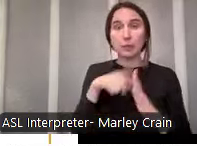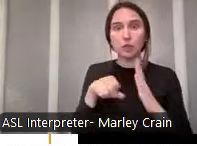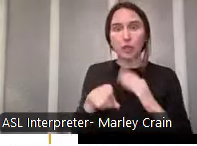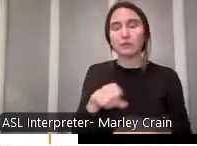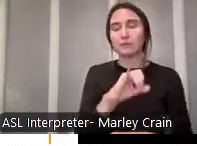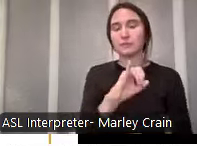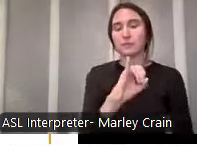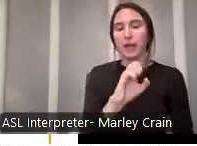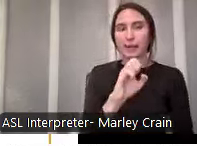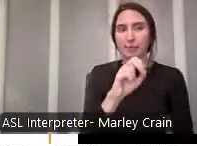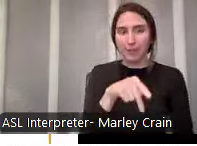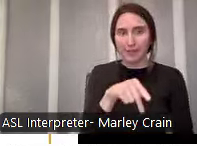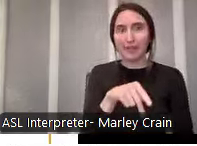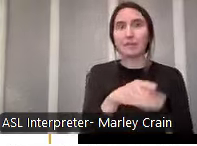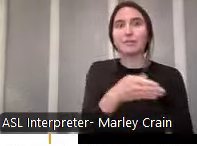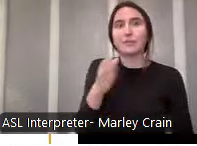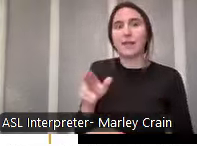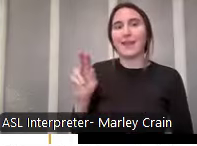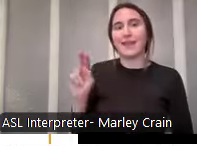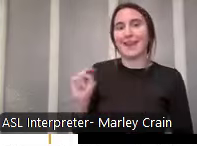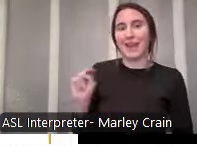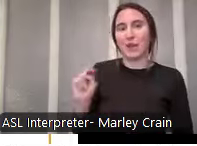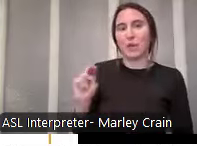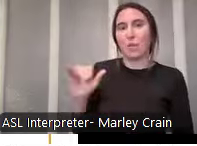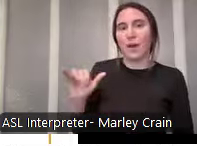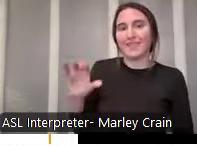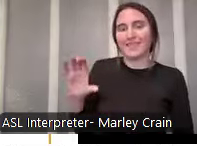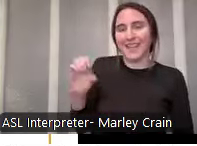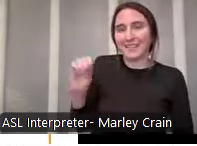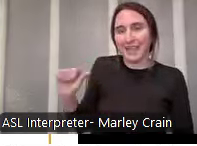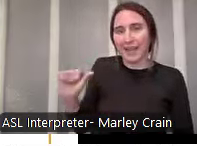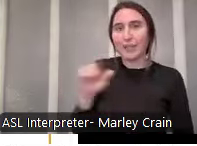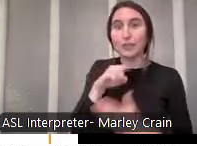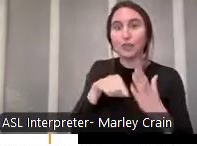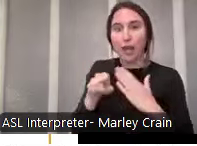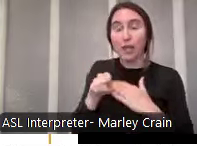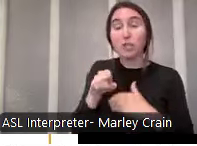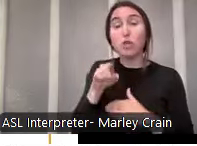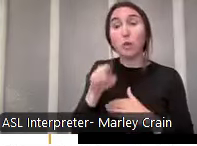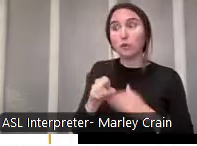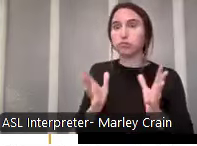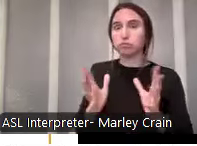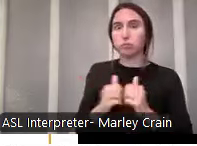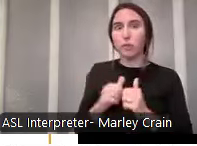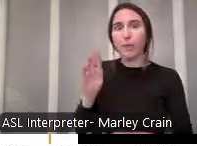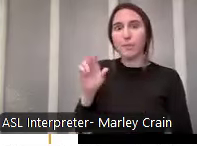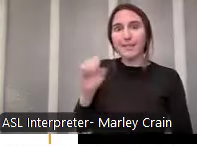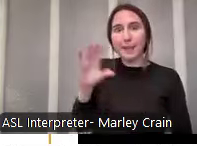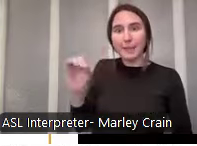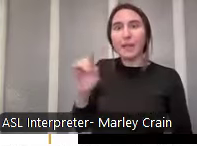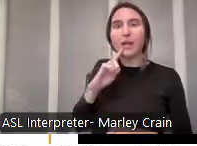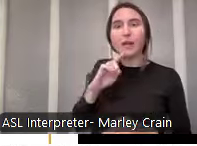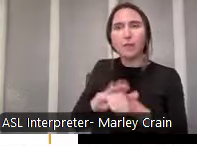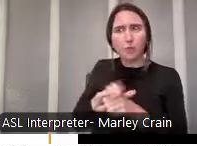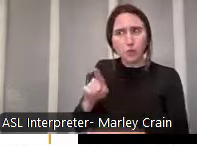showing up in NICSA. And then when you talk to the bus company, confirm that they know. So that's really important.